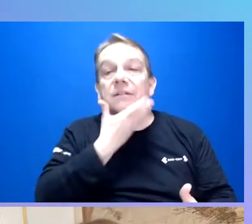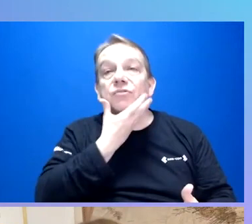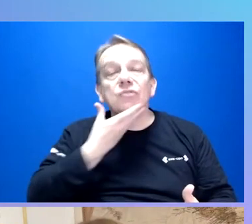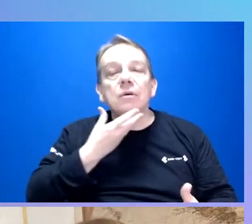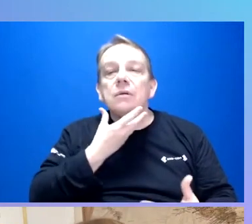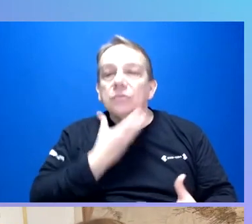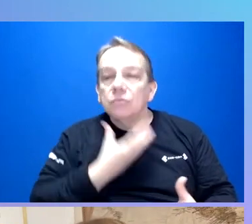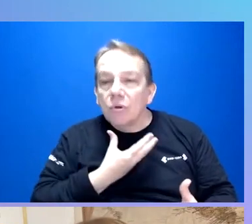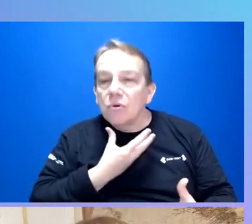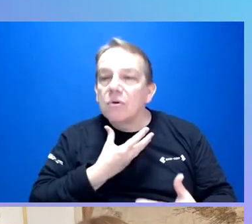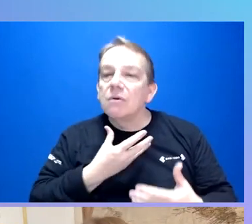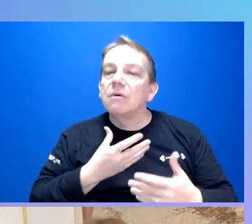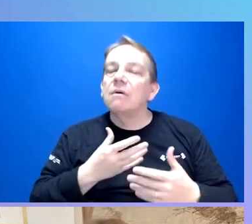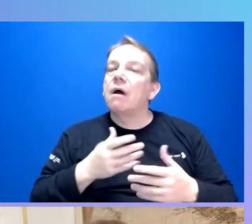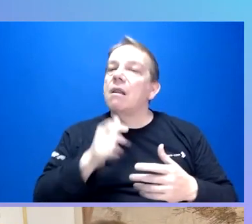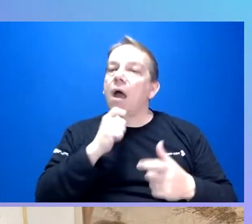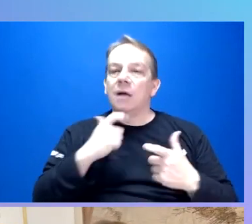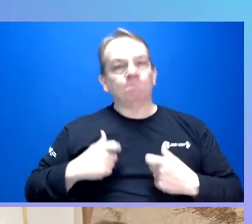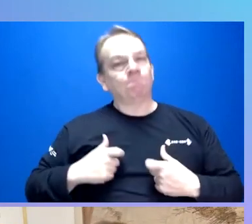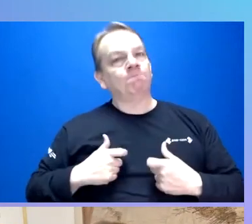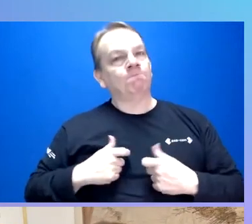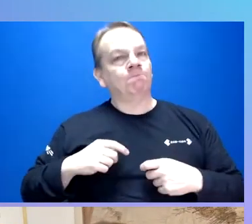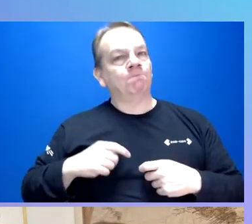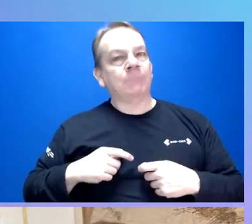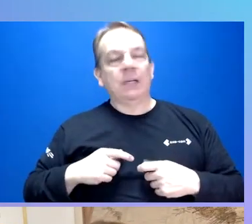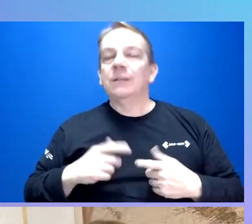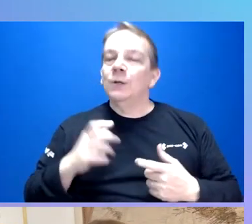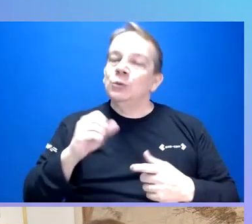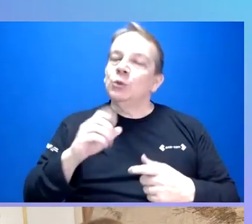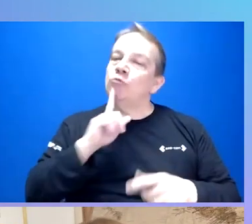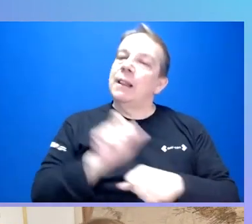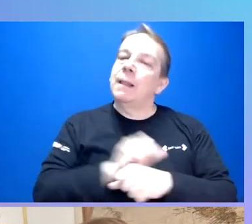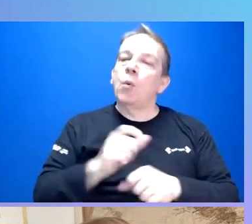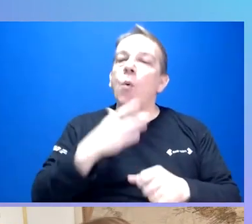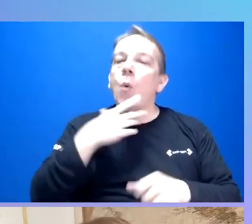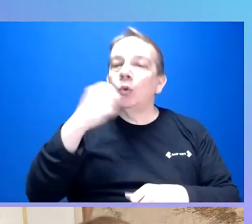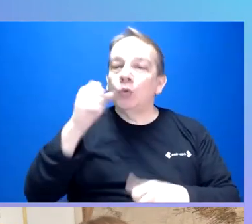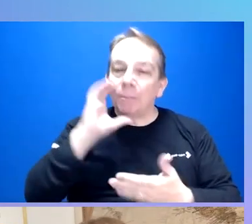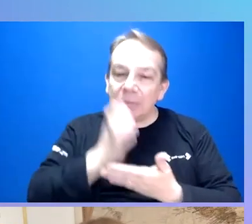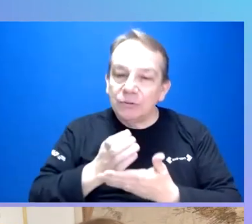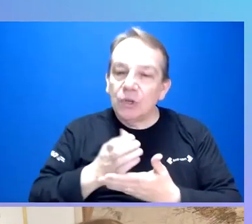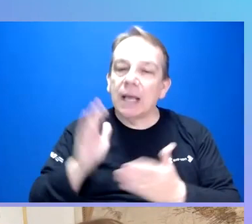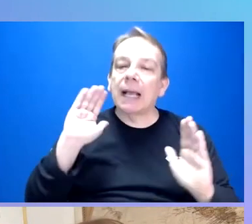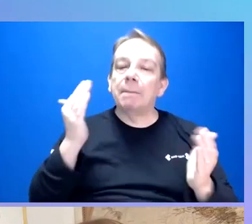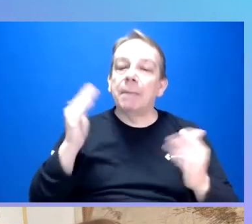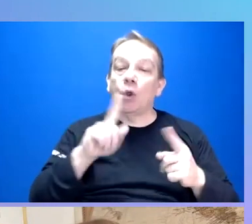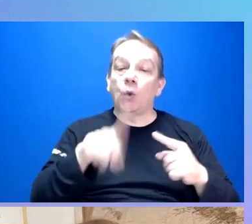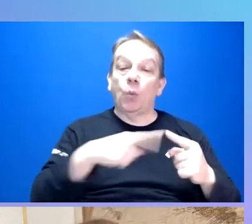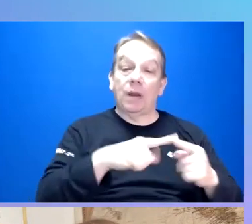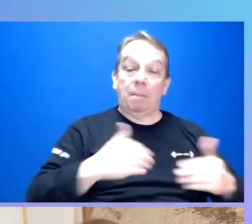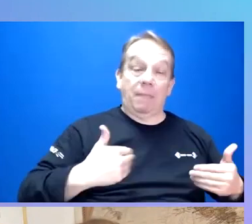softer and less angular. So we had these two tactile graphics that compared his face shape when he was younger versus when he was